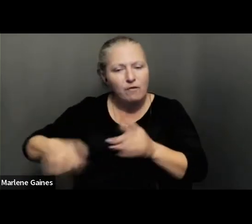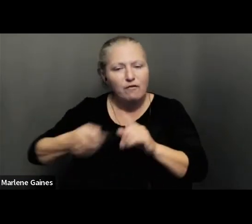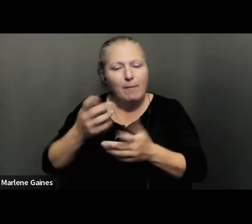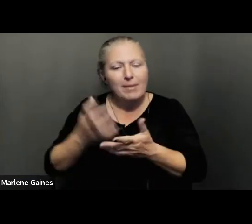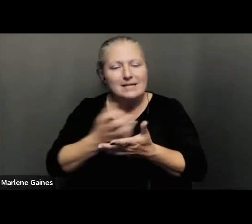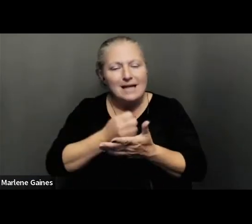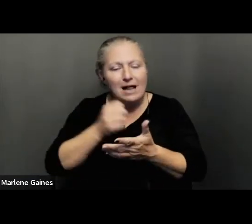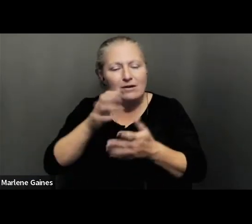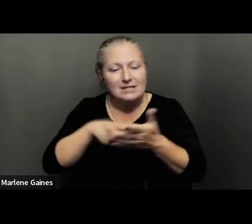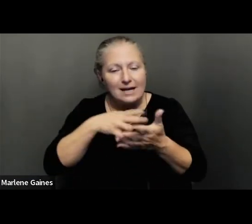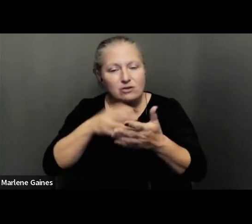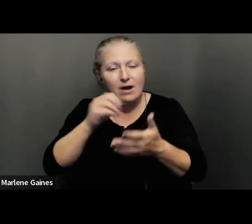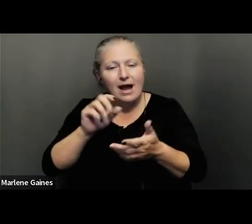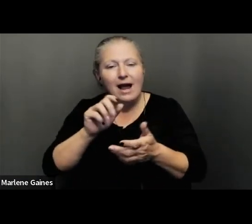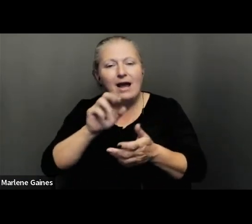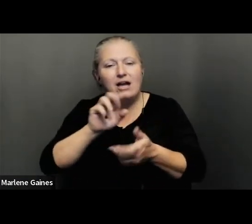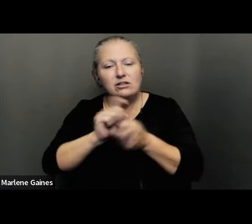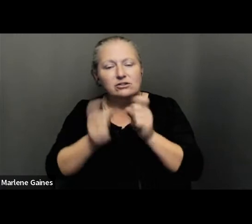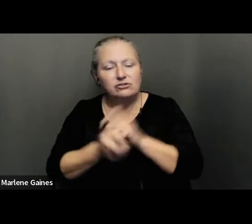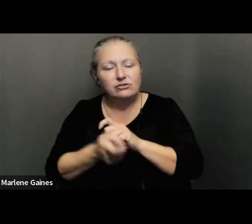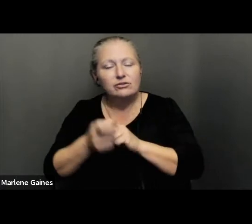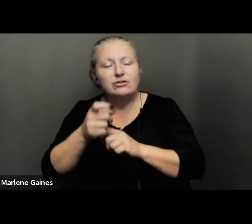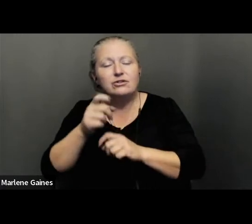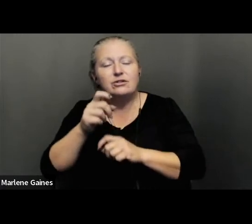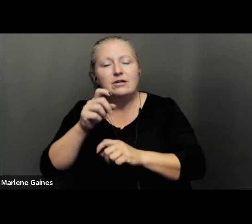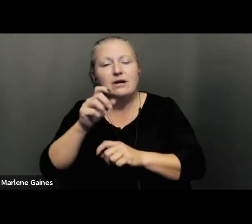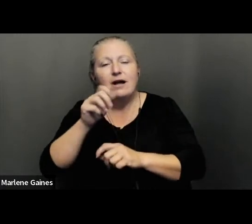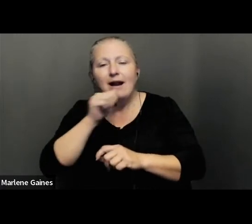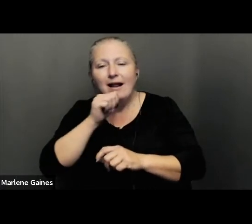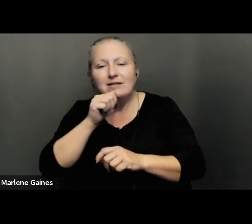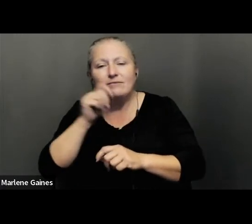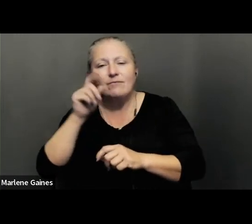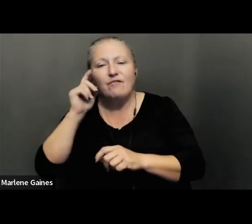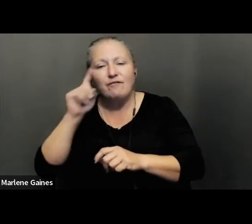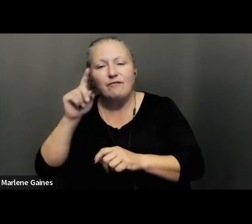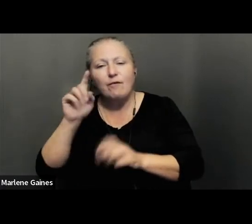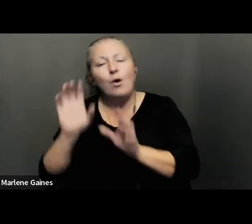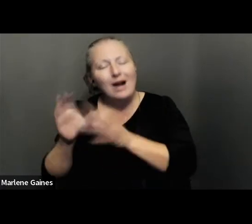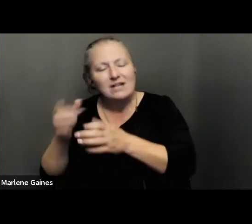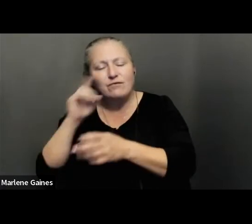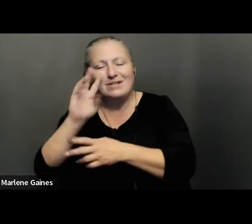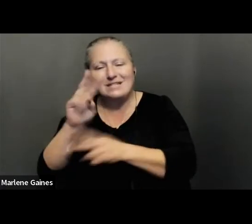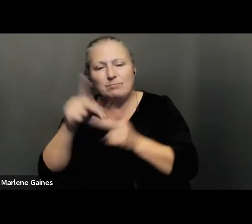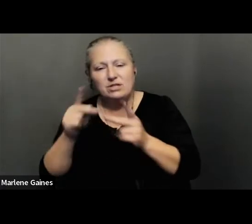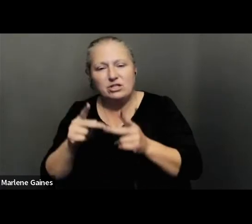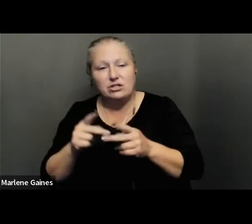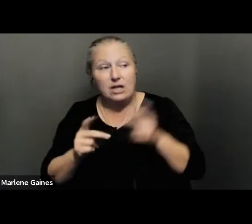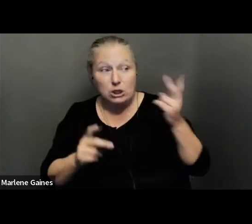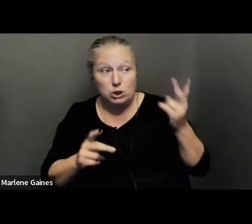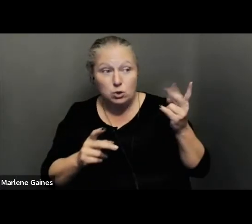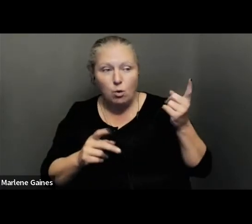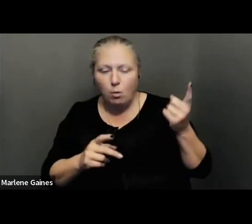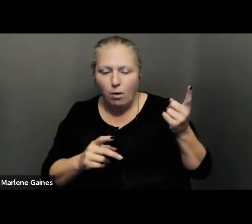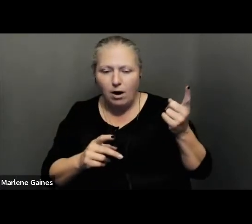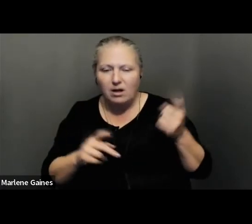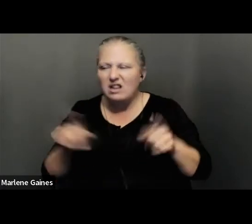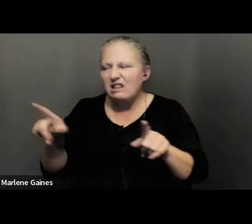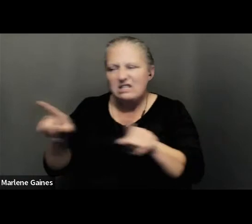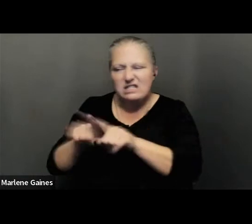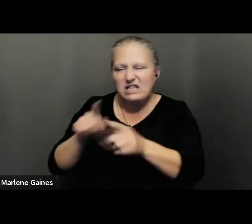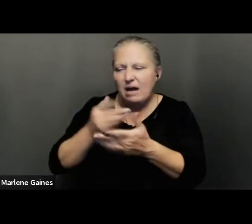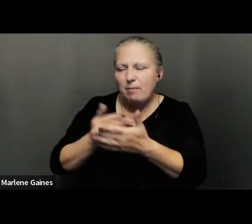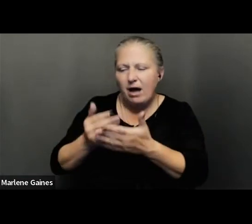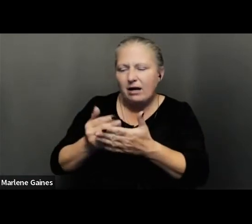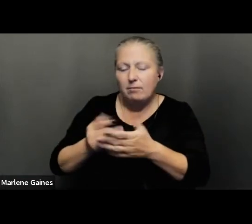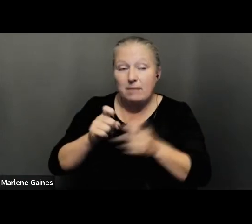schedule and reclassifying those 6 positions. Do you want it as one motion or 2? It's in the same item. Same item. One